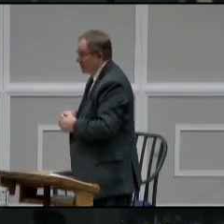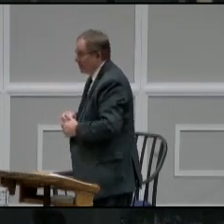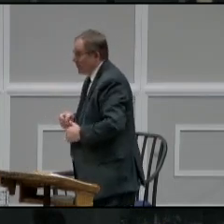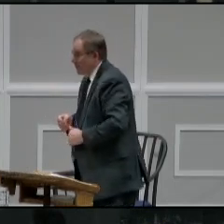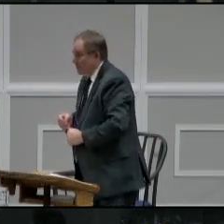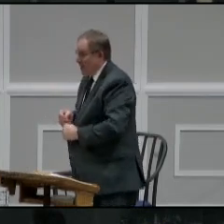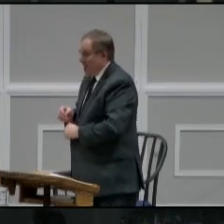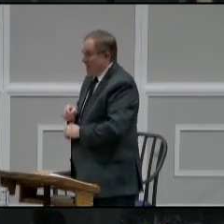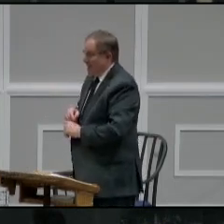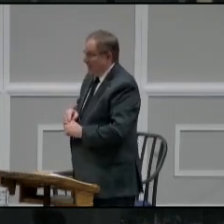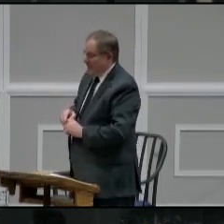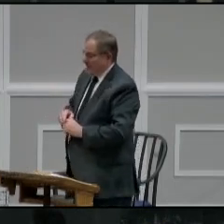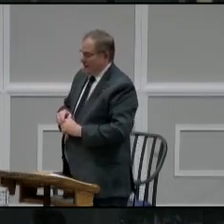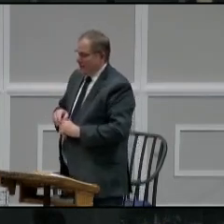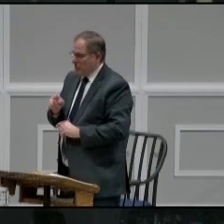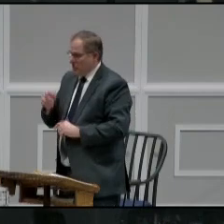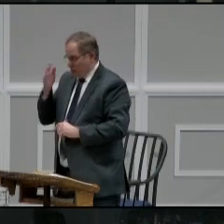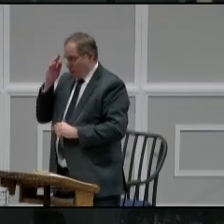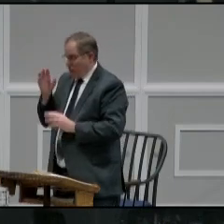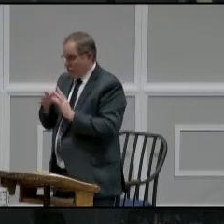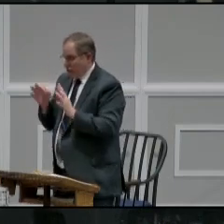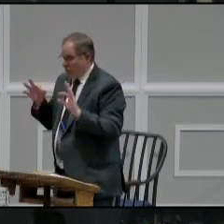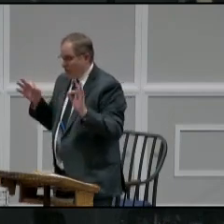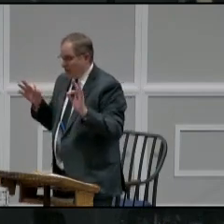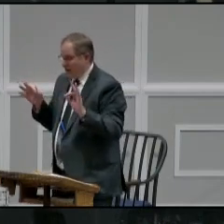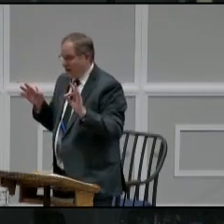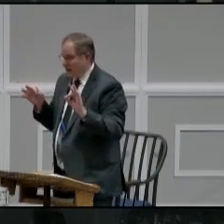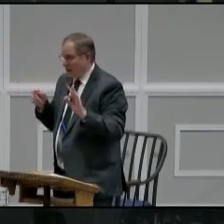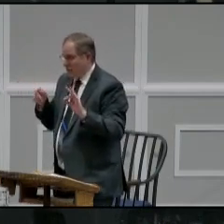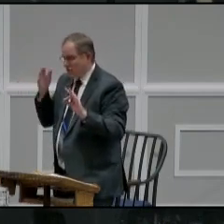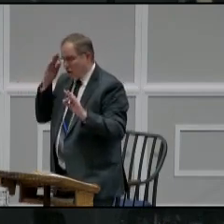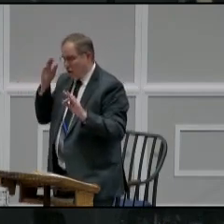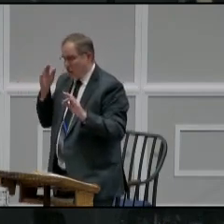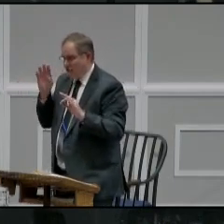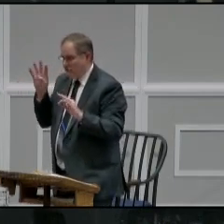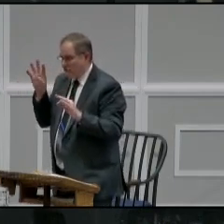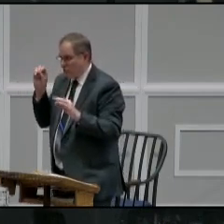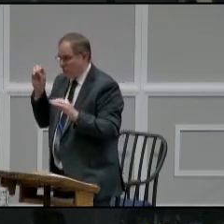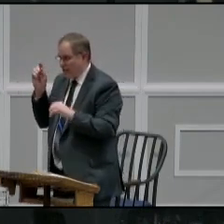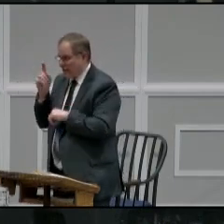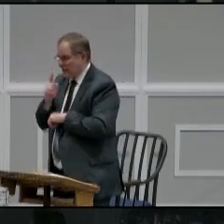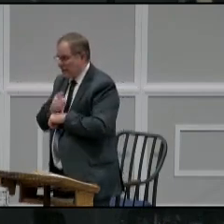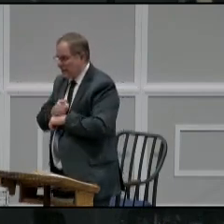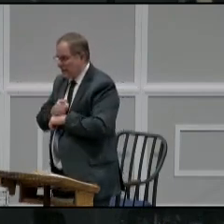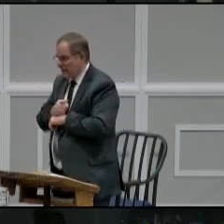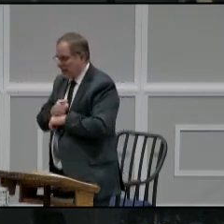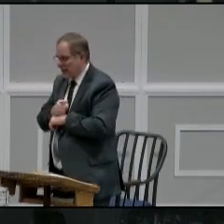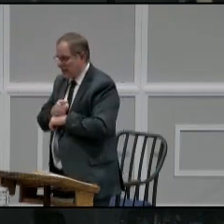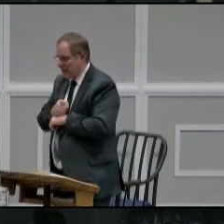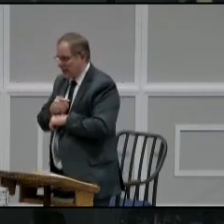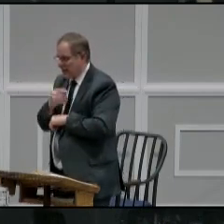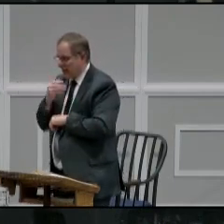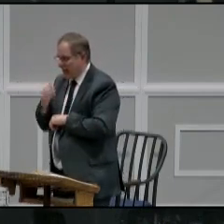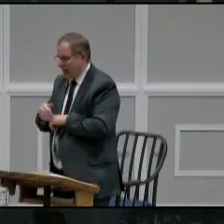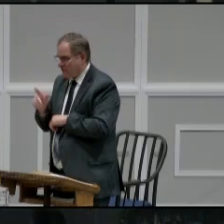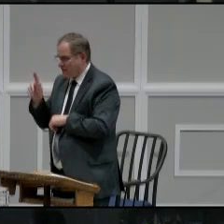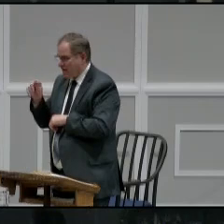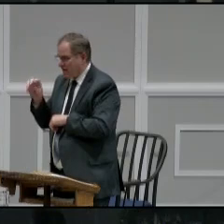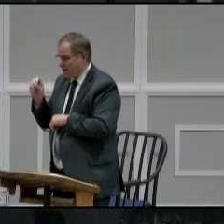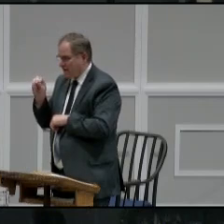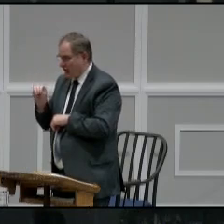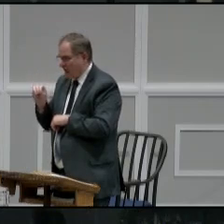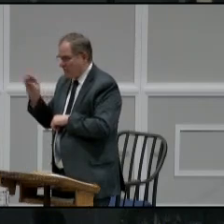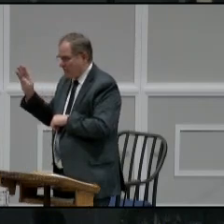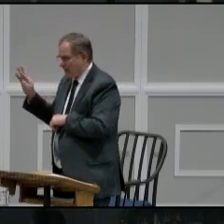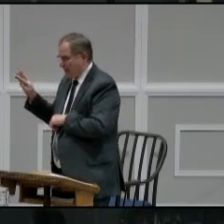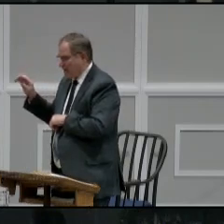But if any of you know are familiar with the story, you'll know that 40 days after Tom Brady makes his big